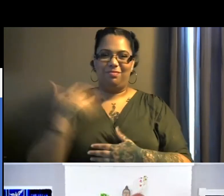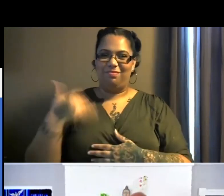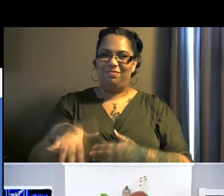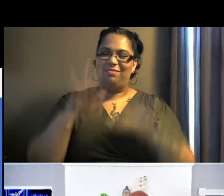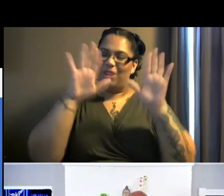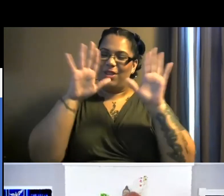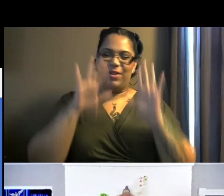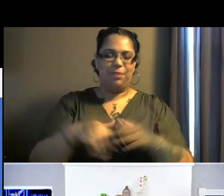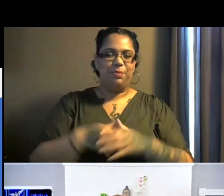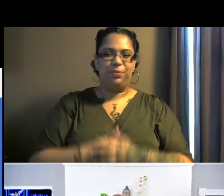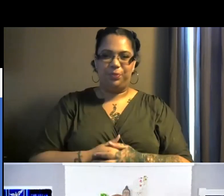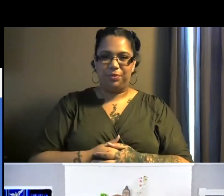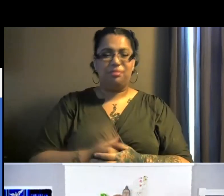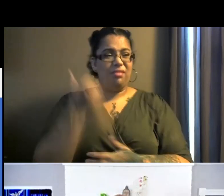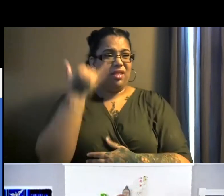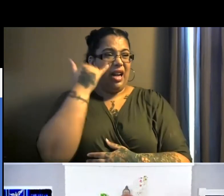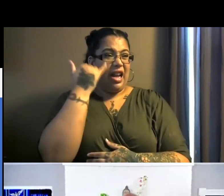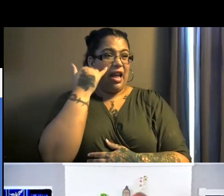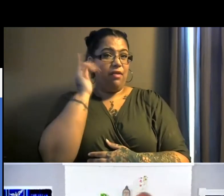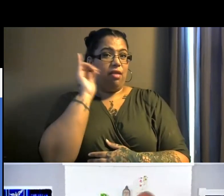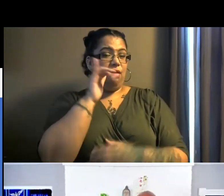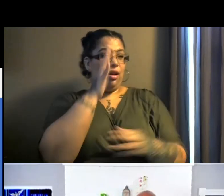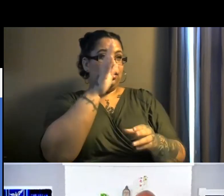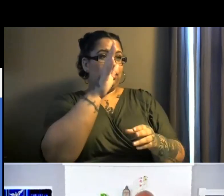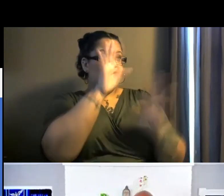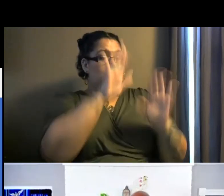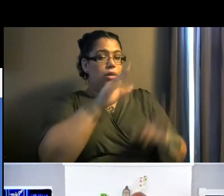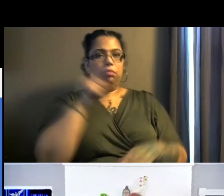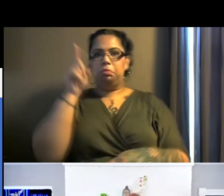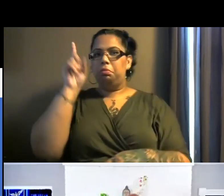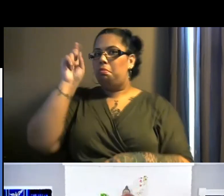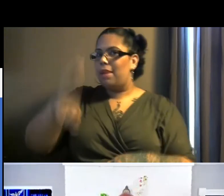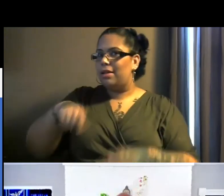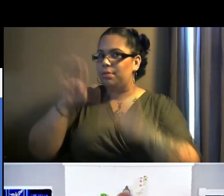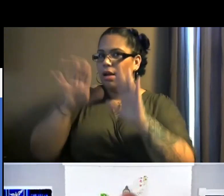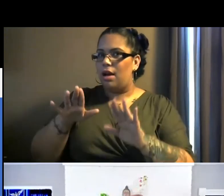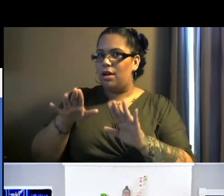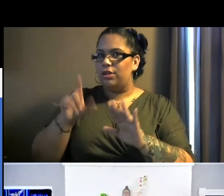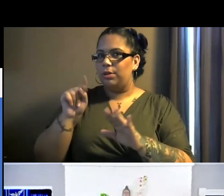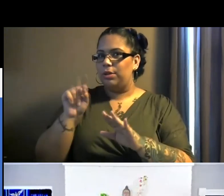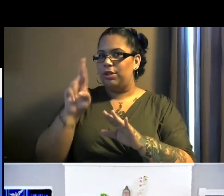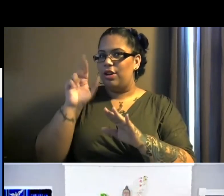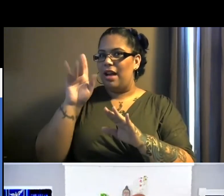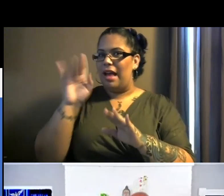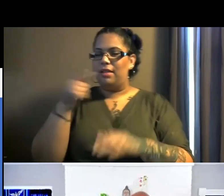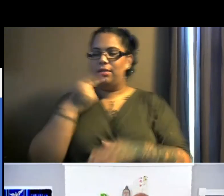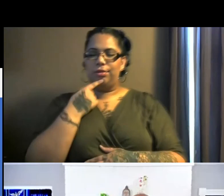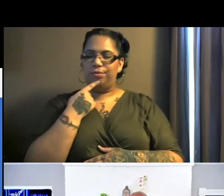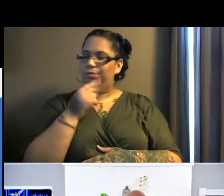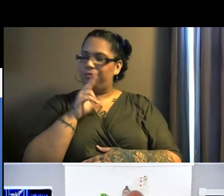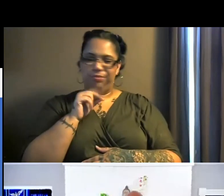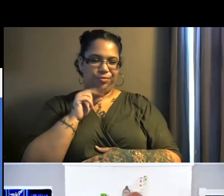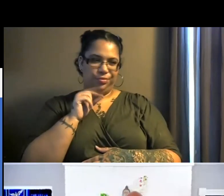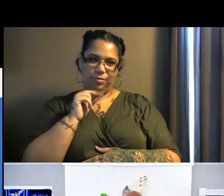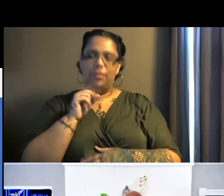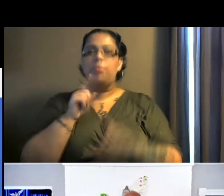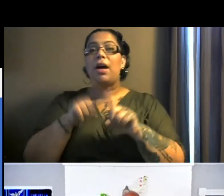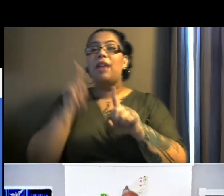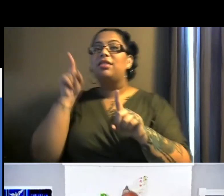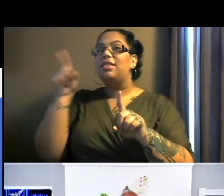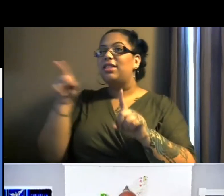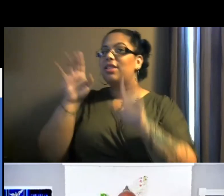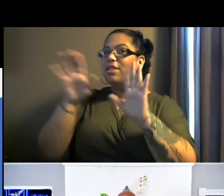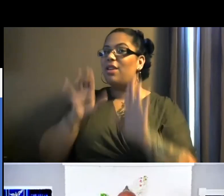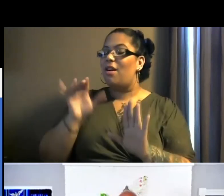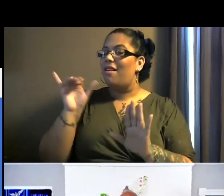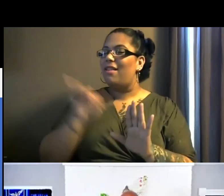awesome. And if it is awesome, then you must be awesome. Tracy's shaking her head right now, but she's awesome. Even though she said one of